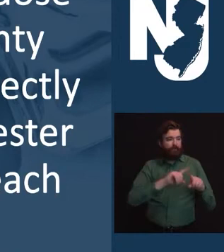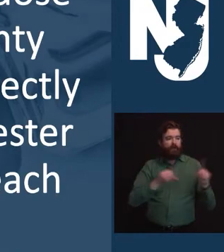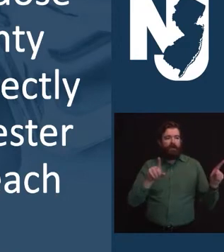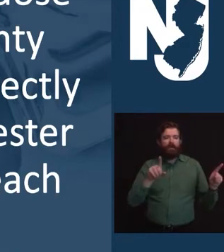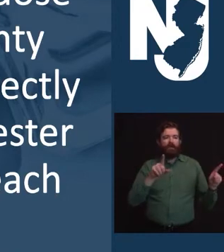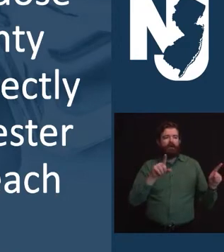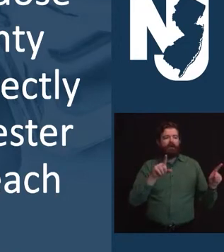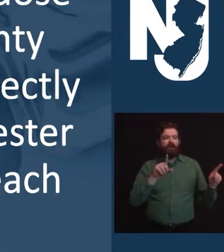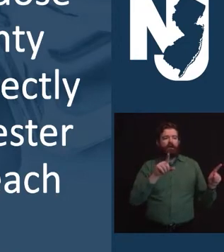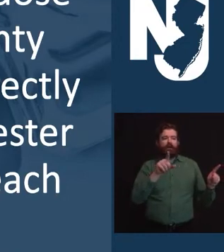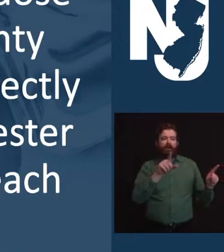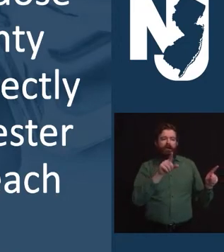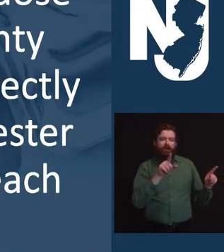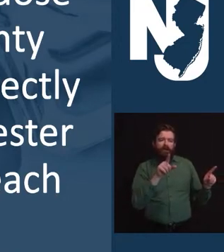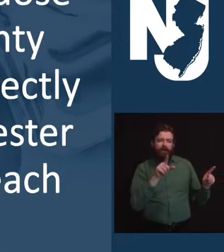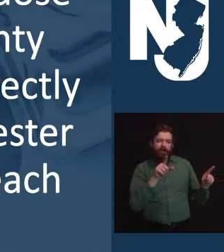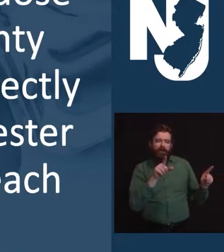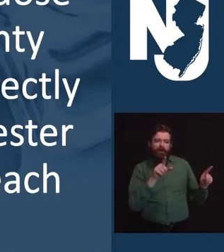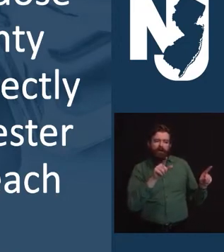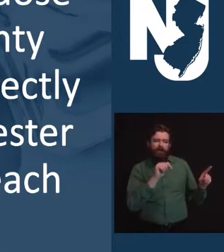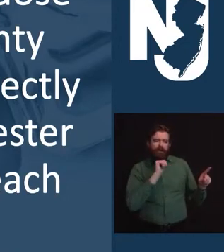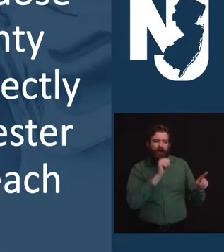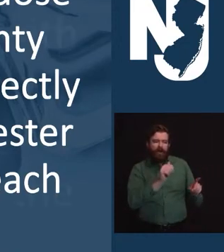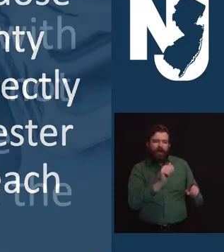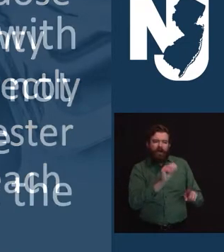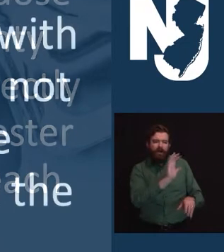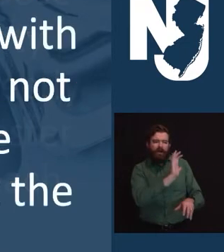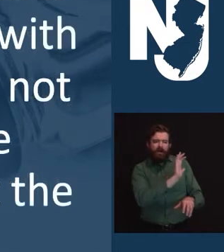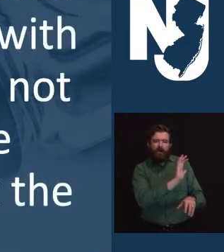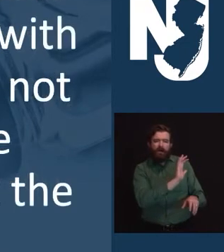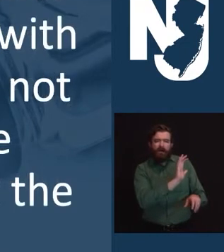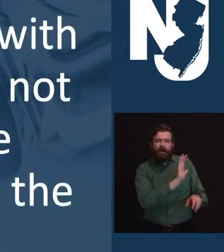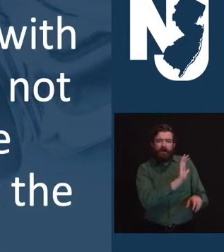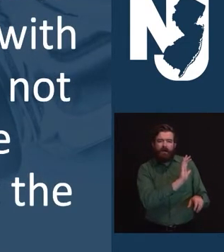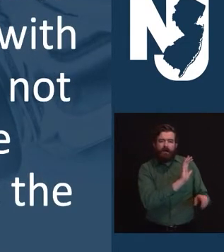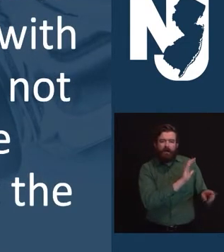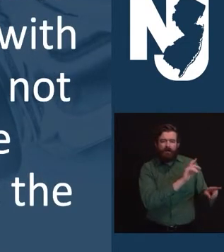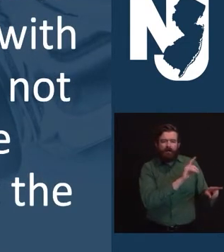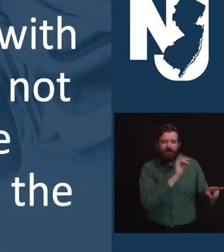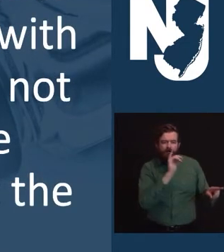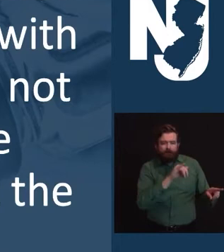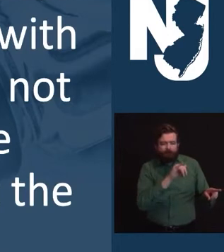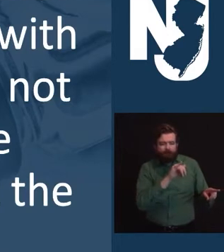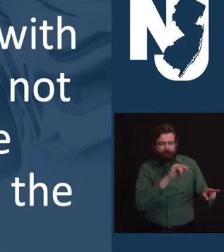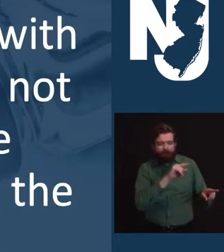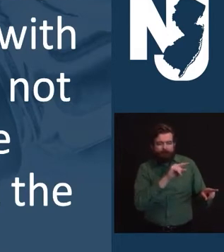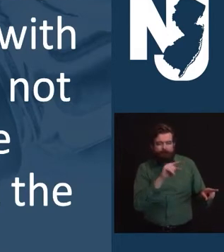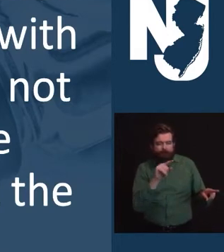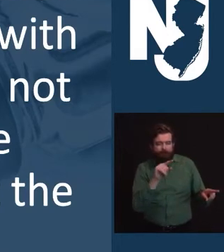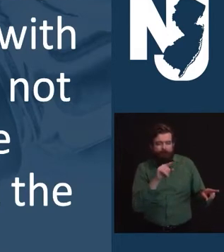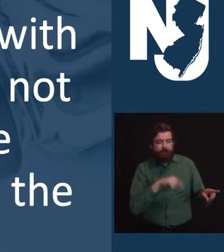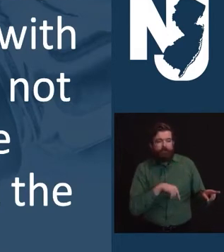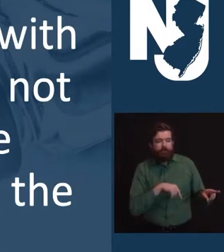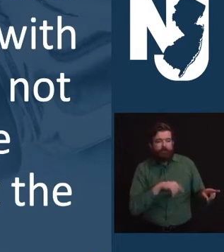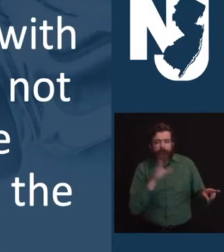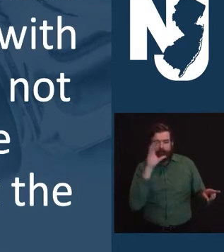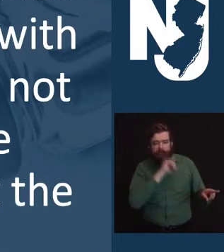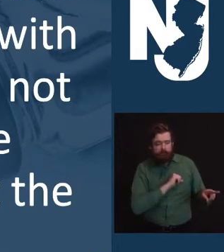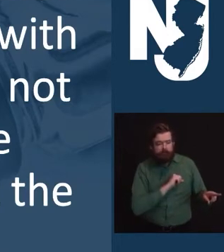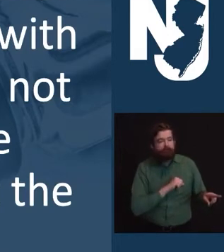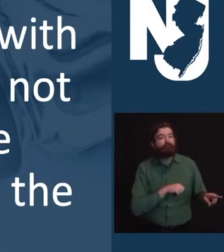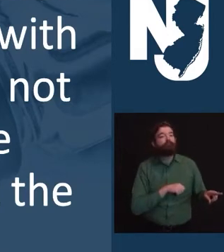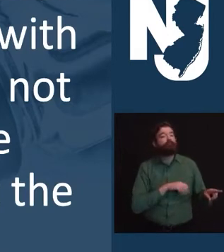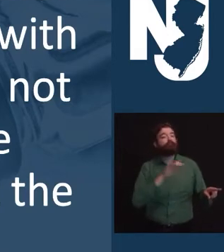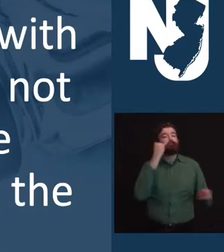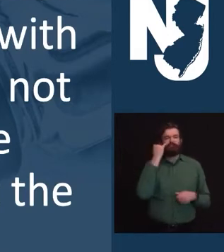you this week to schedule your second dose. If you booked directly with a vaccine site for your first dose and did not